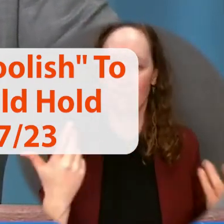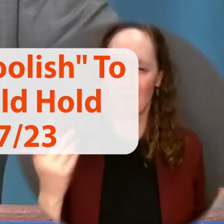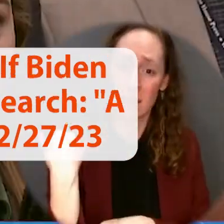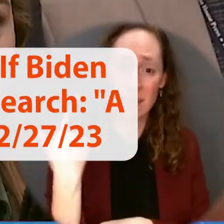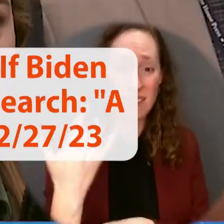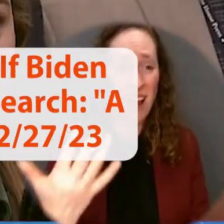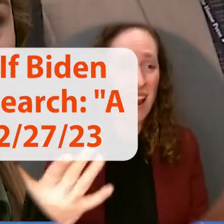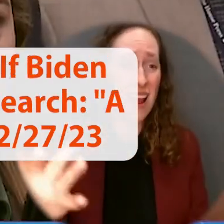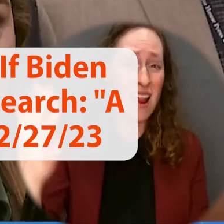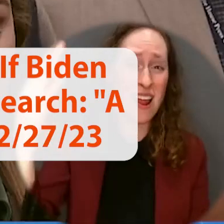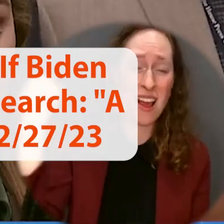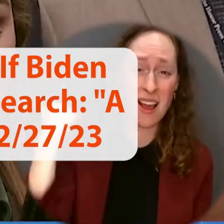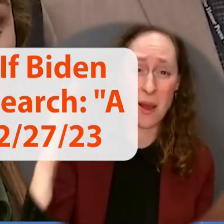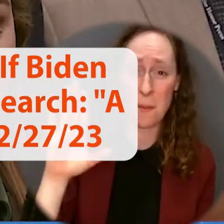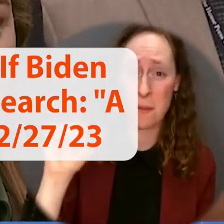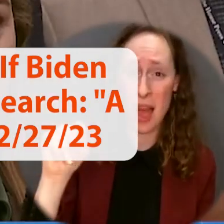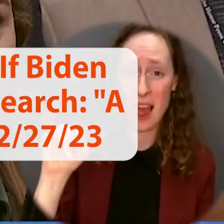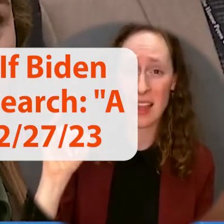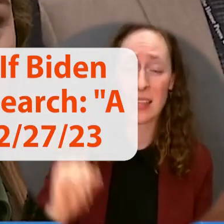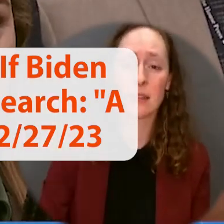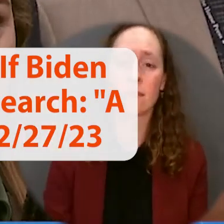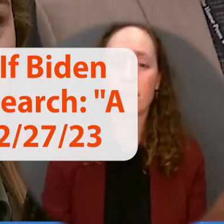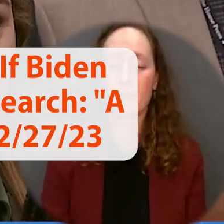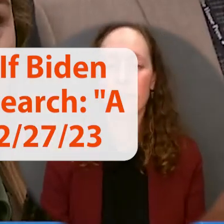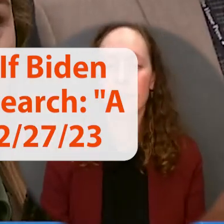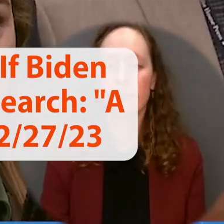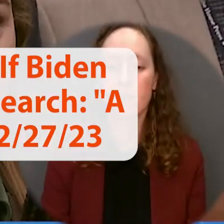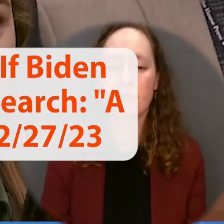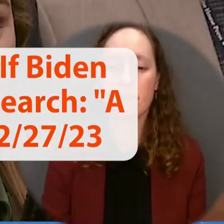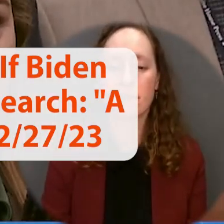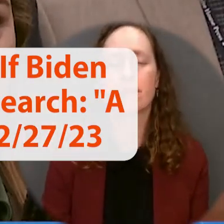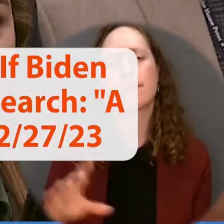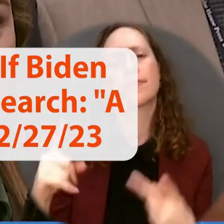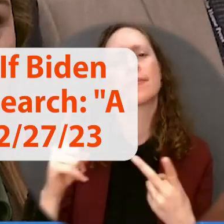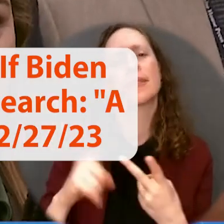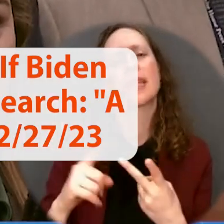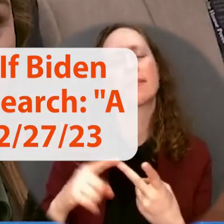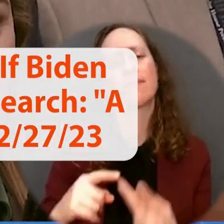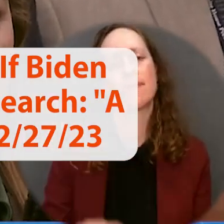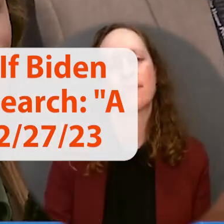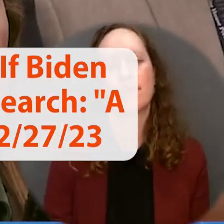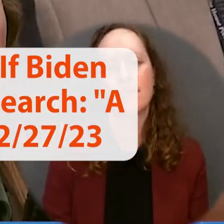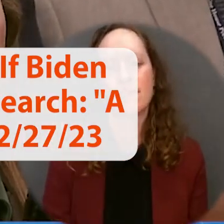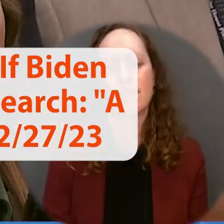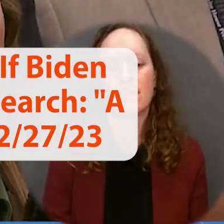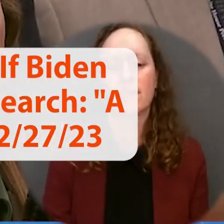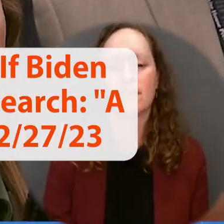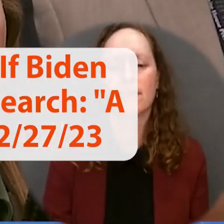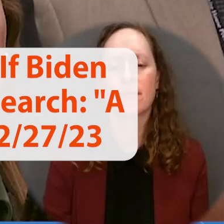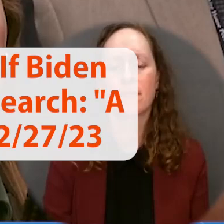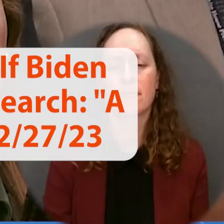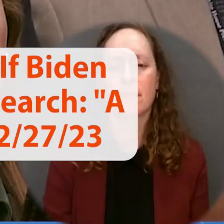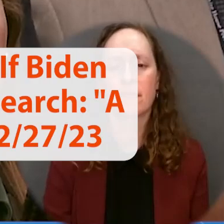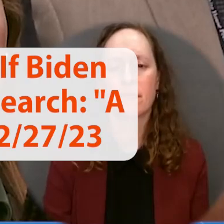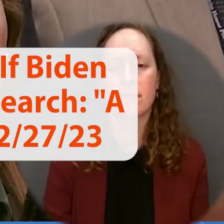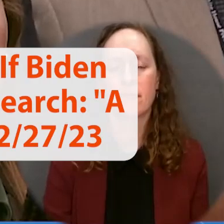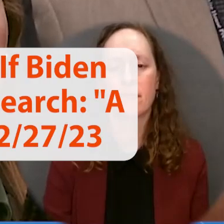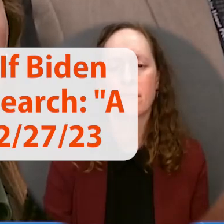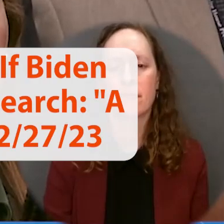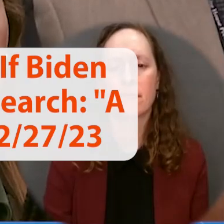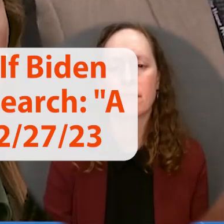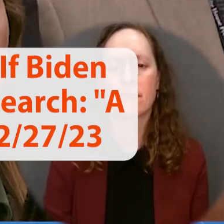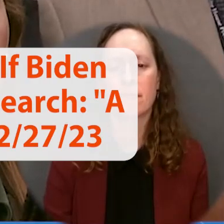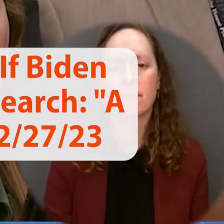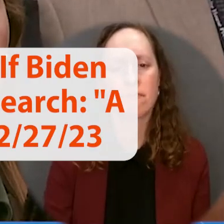aren't there yet. Without weighing in one way or the other on origin of the virus, you've made clear that there's no